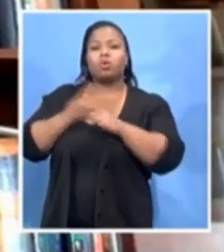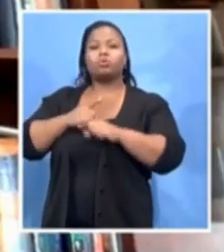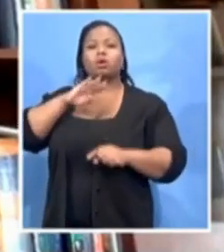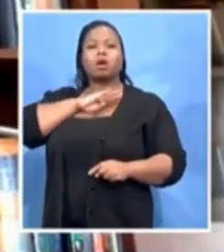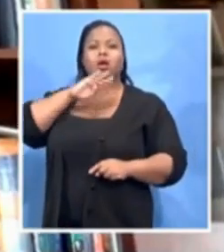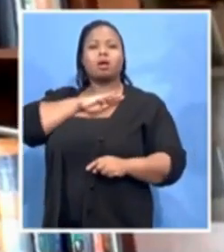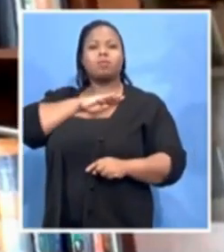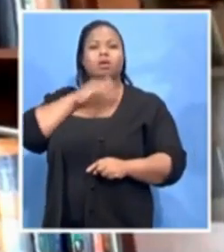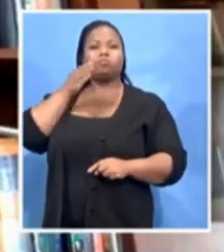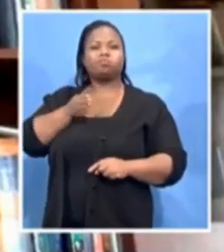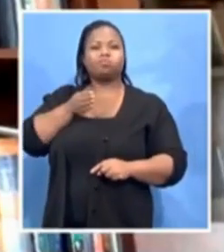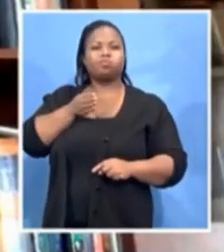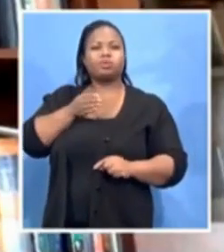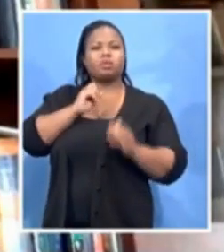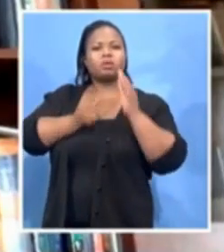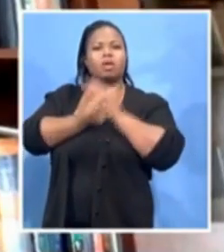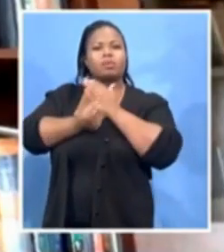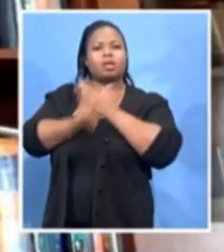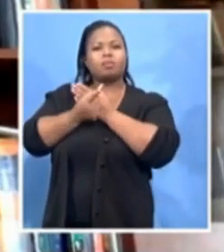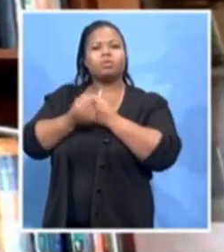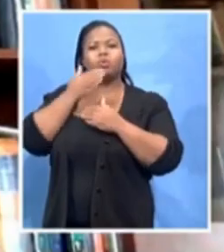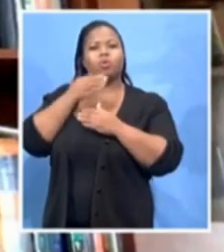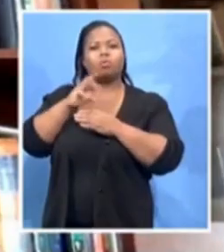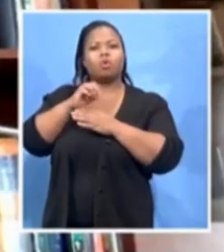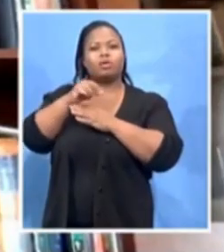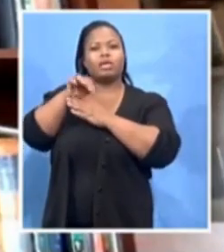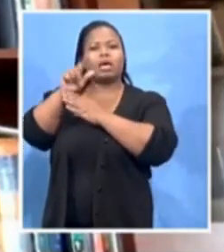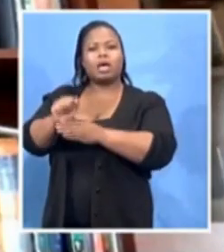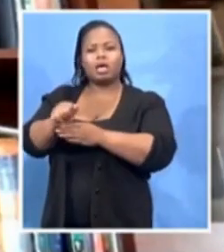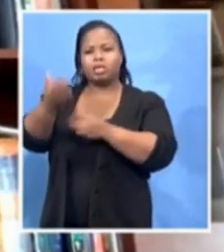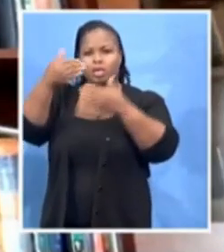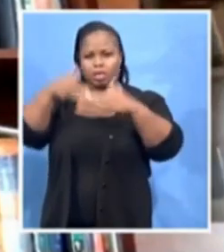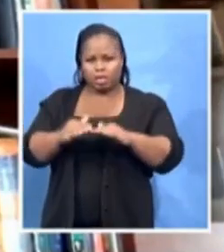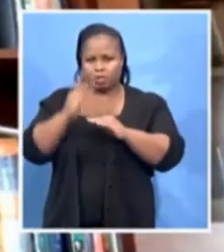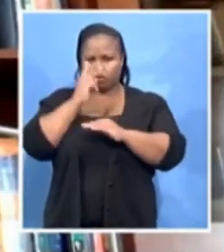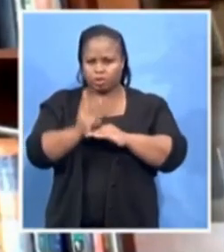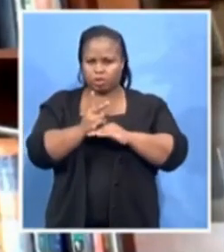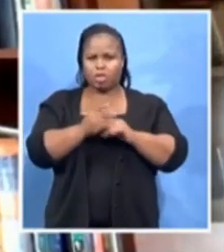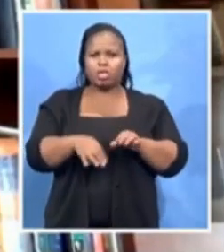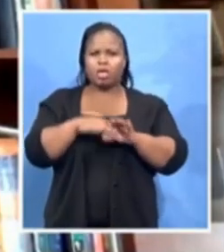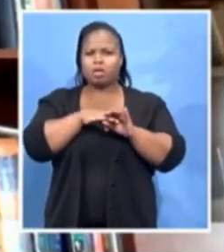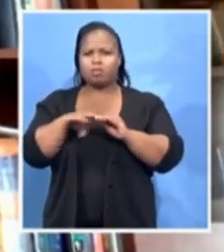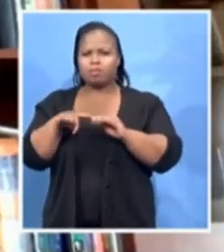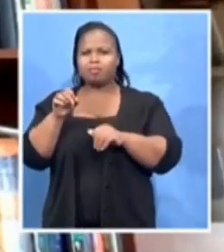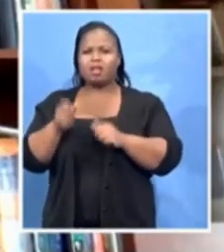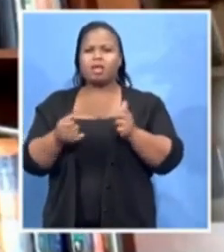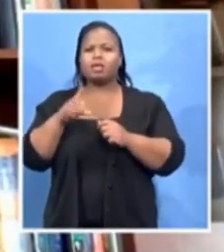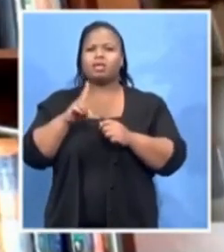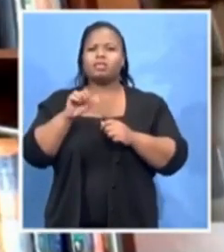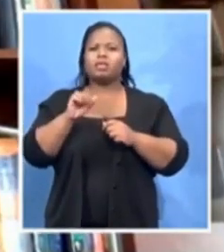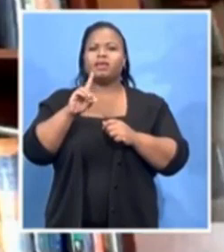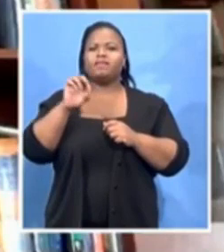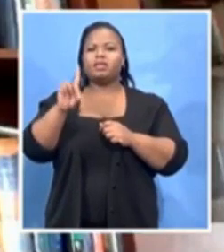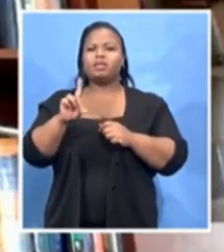Mokhtar Ould-Daddah, and you go down there and you see the departure of people like David Dacko in Central Africa and the emergence of